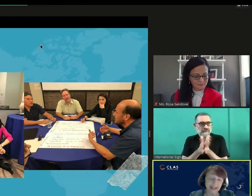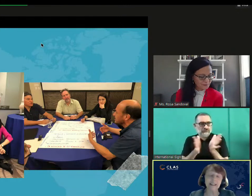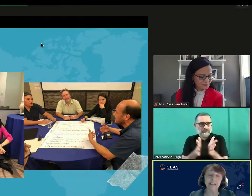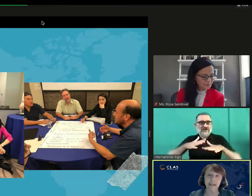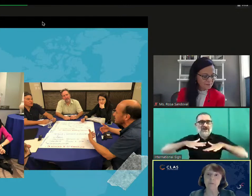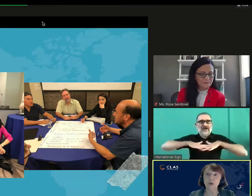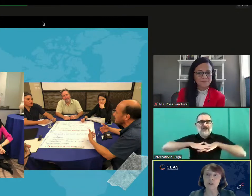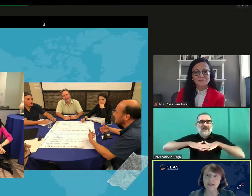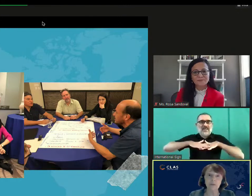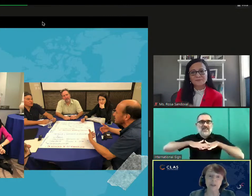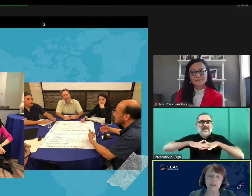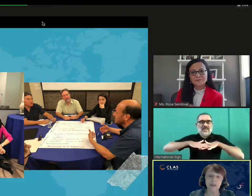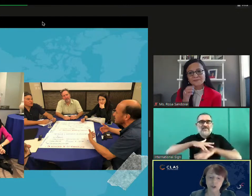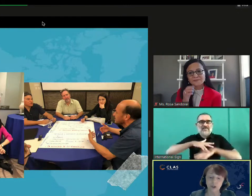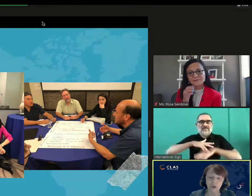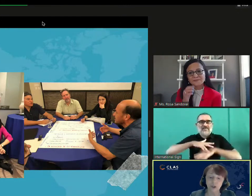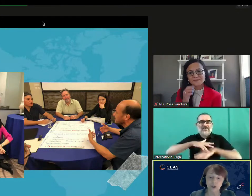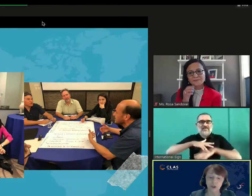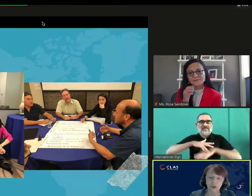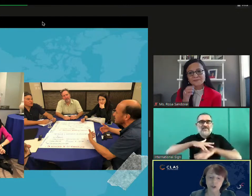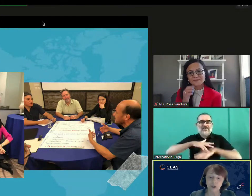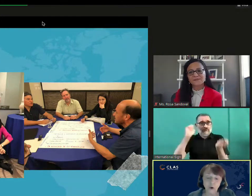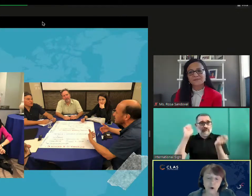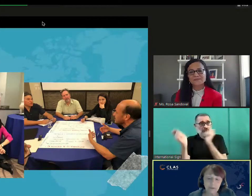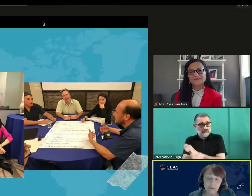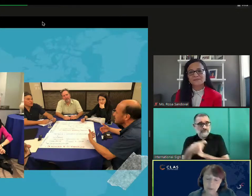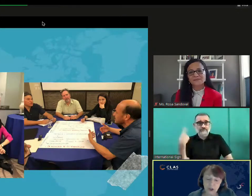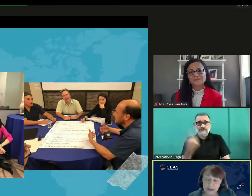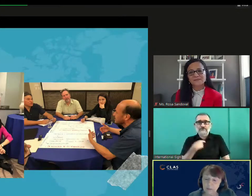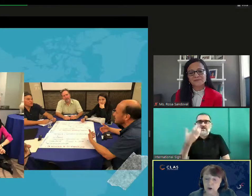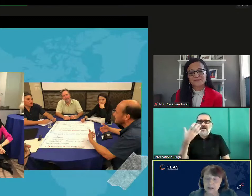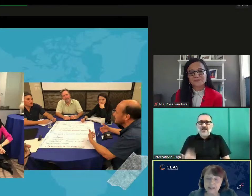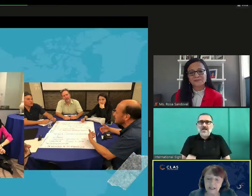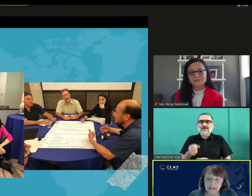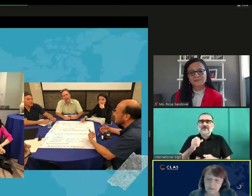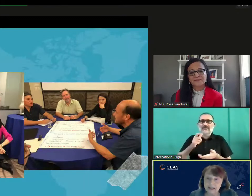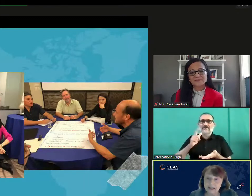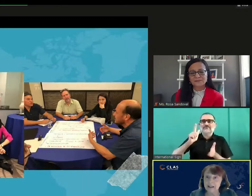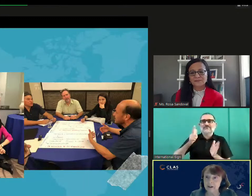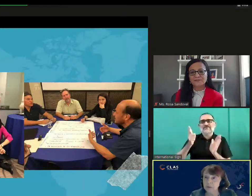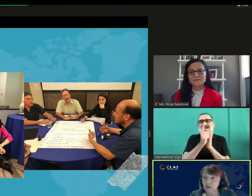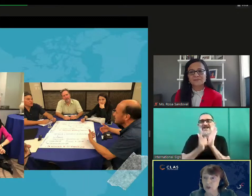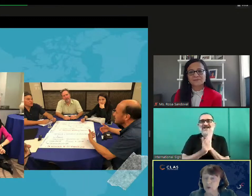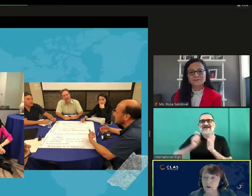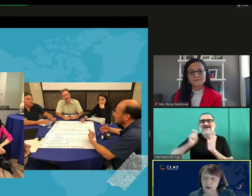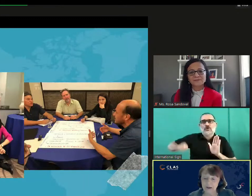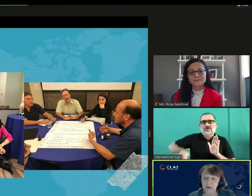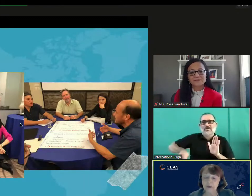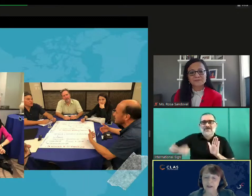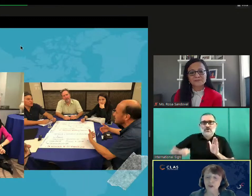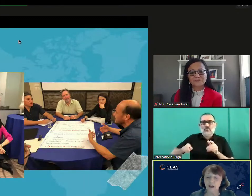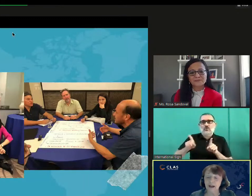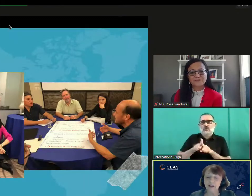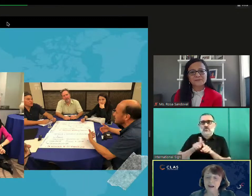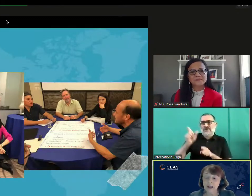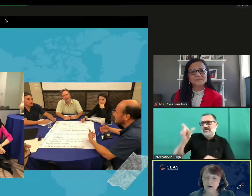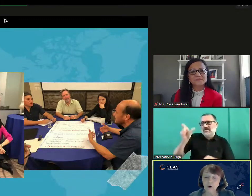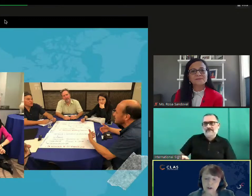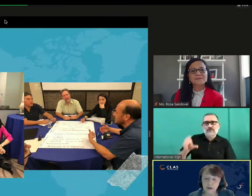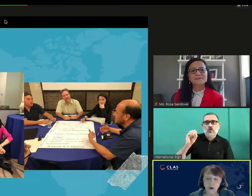impact. There's many examples that have already been mentioned here, but for example,